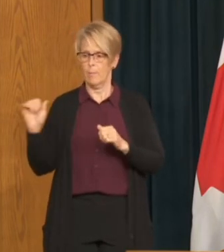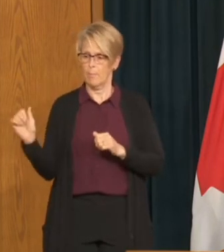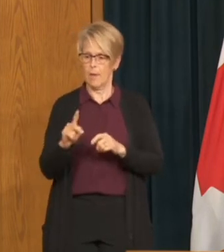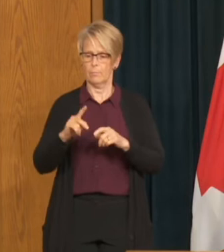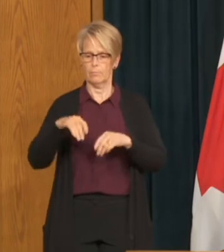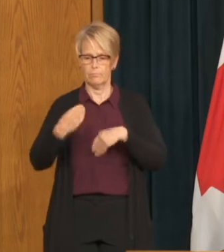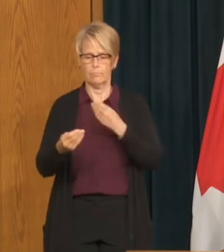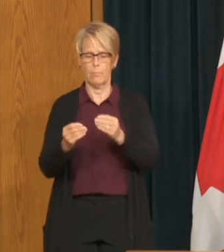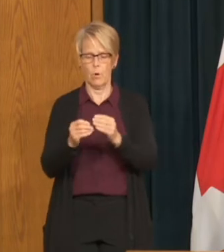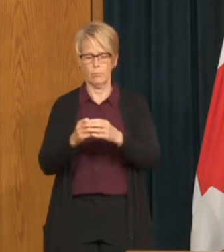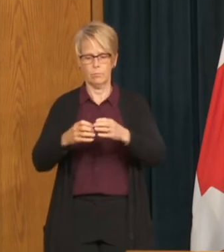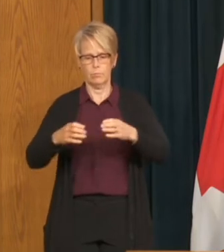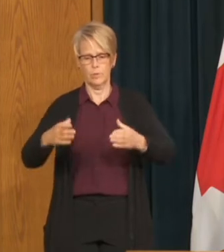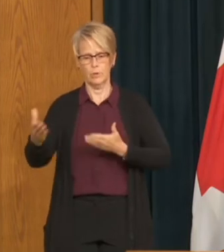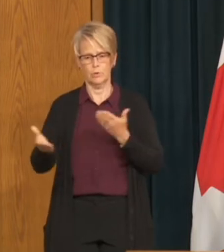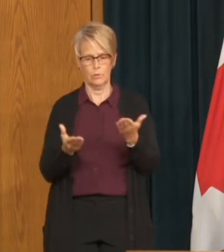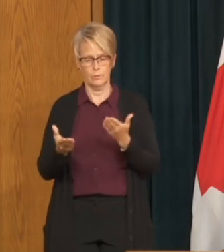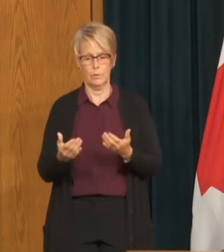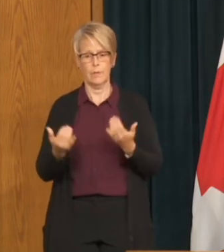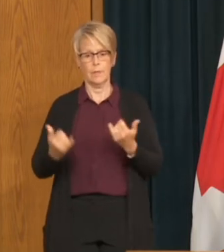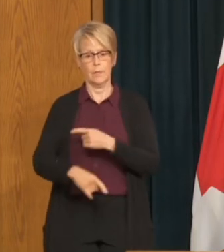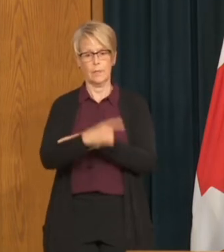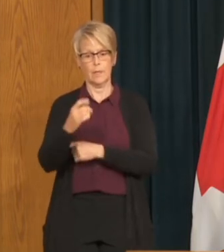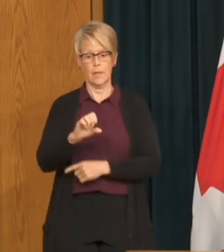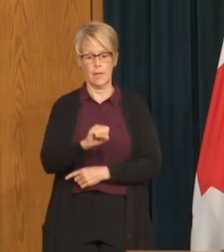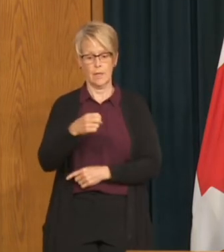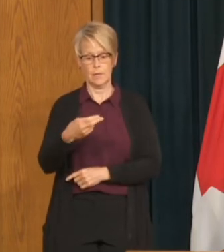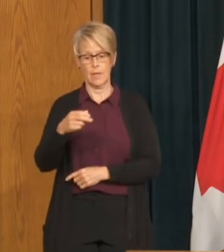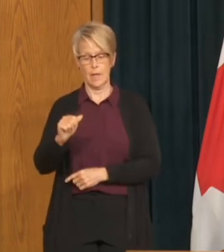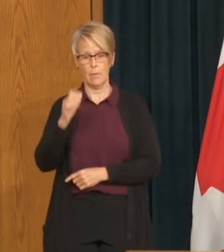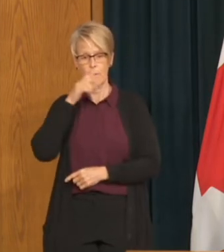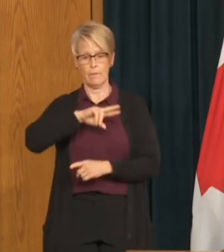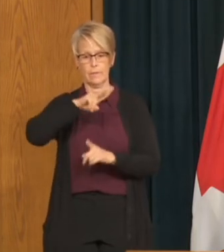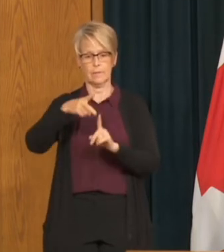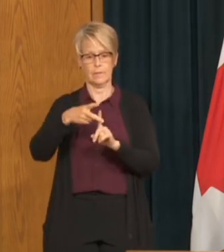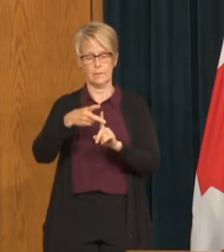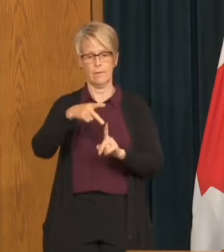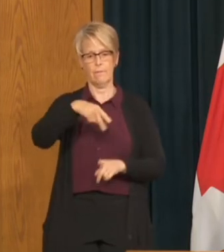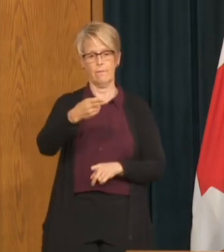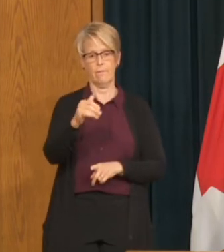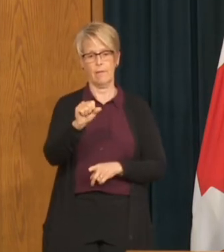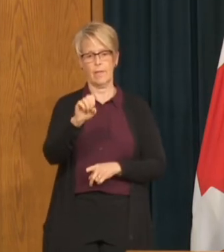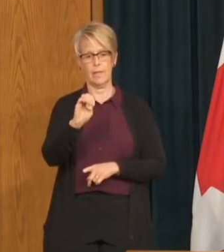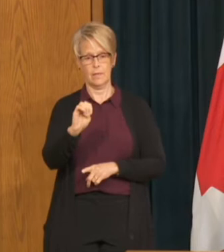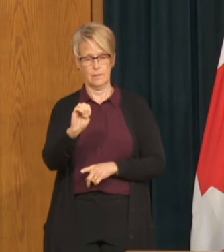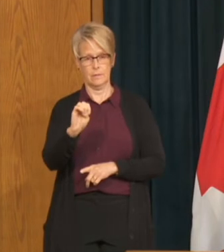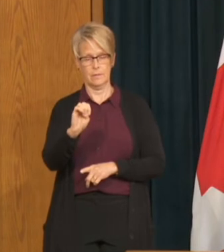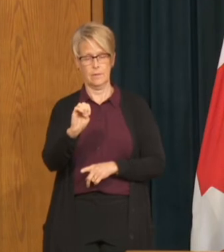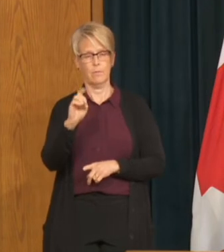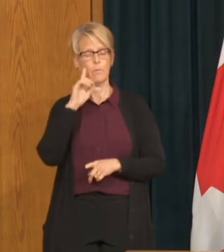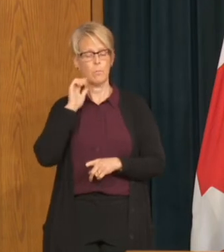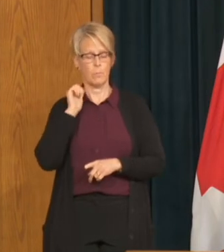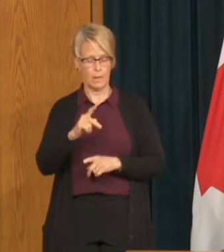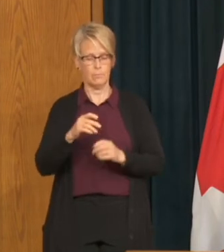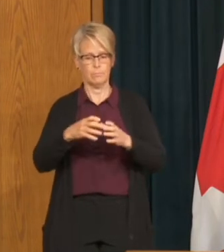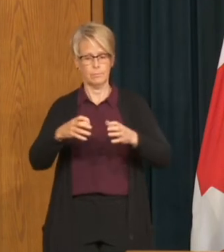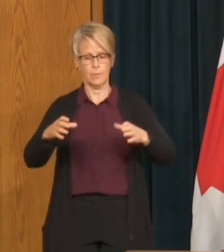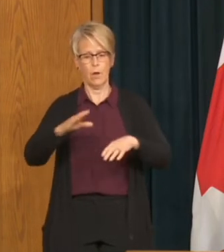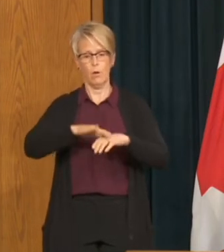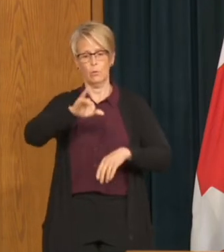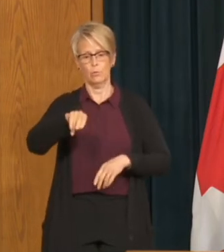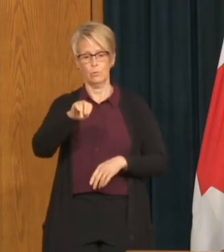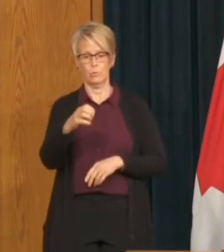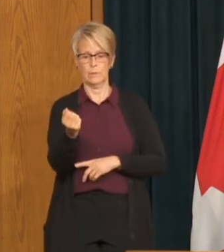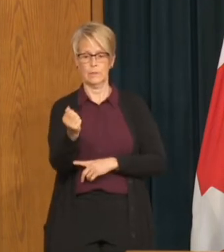resumption. Today, SHA is announcing that it will enter its second phase of service resumption on Tuesday, June the